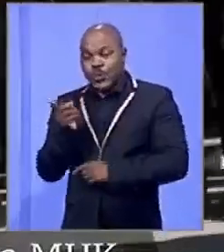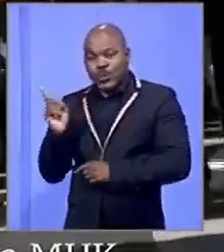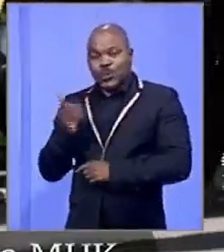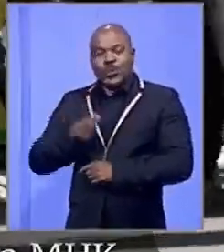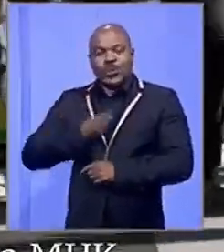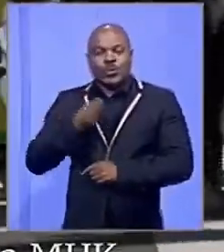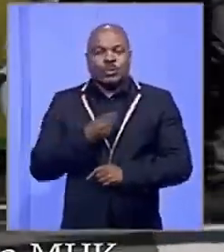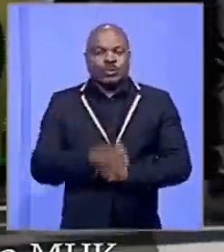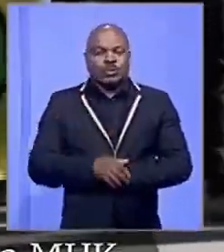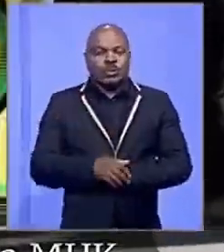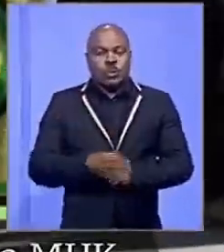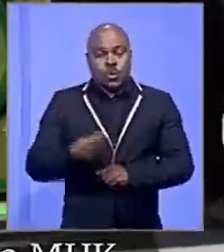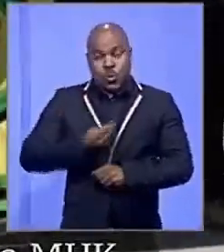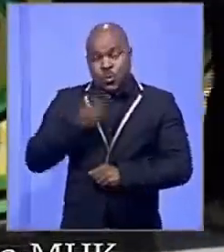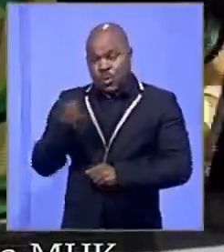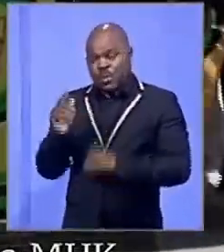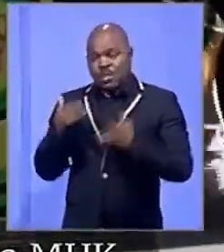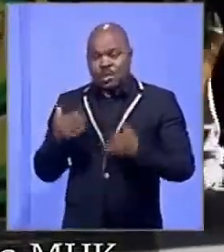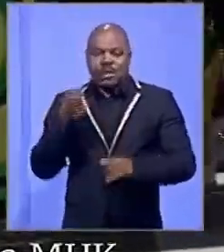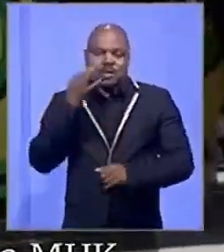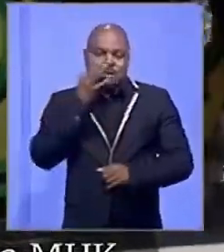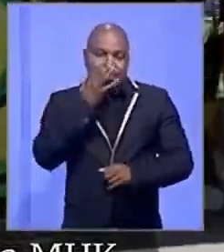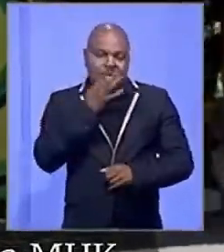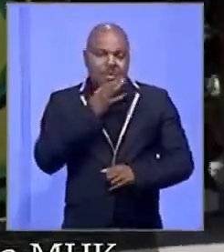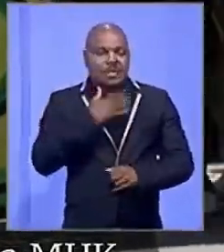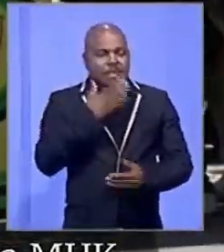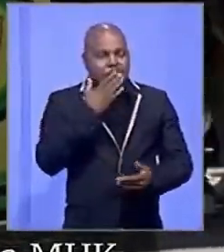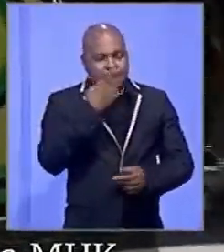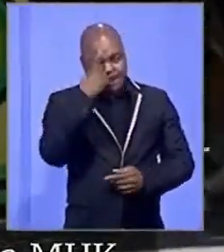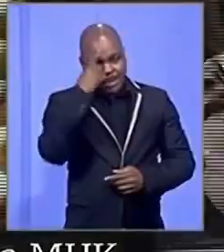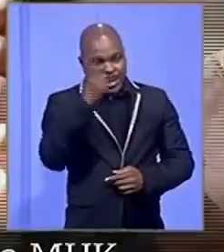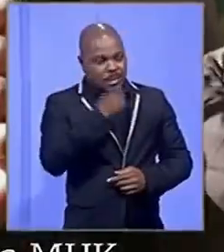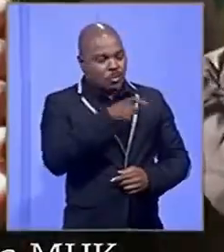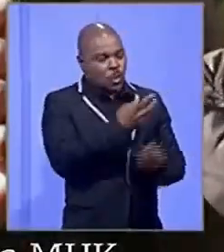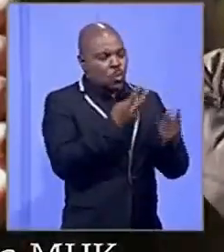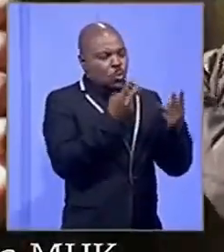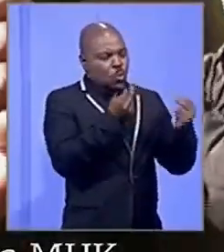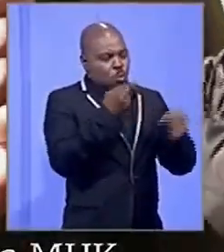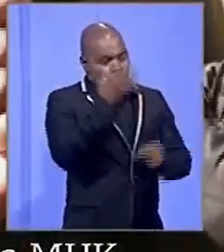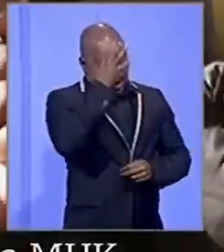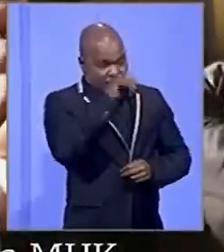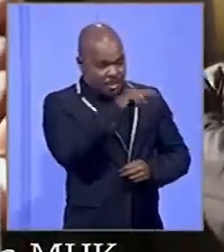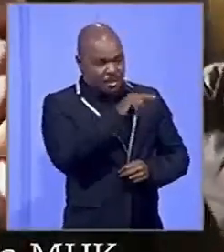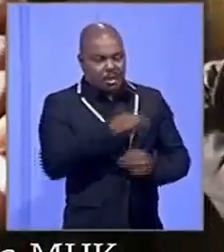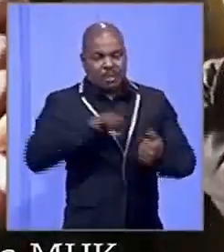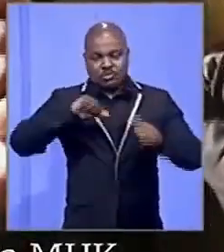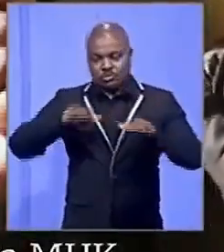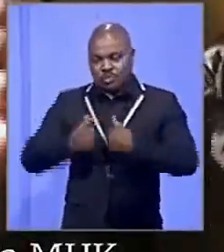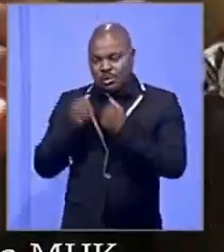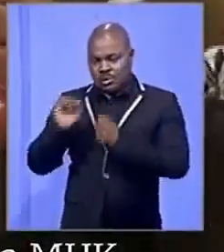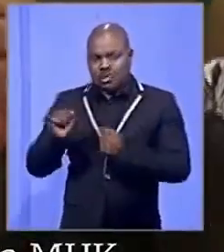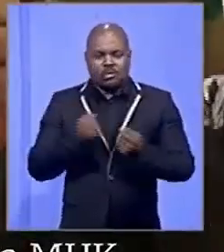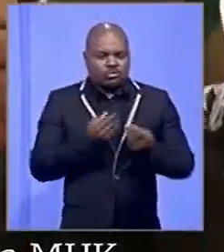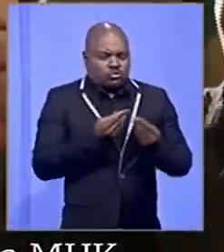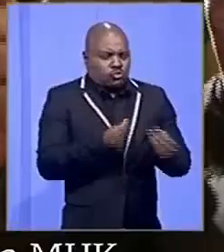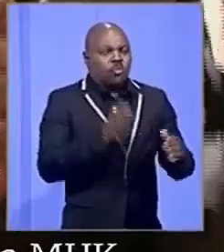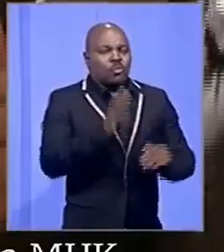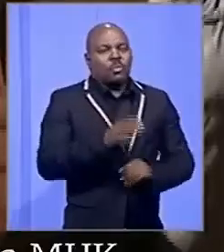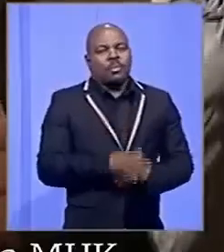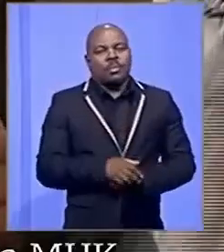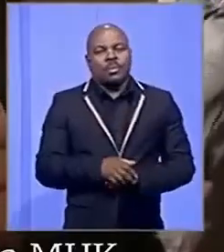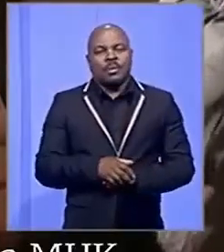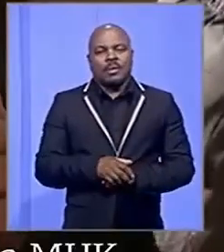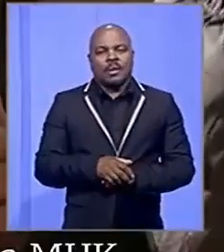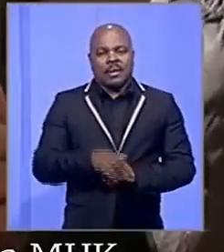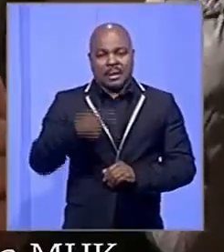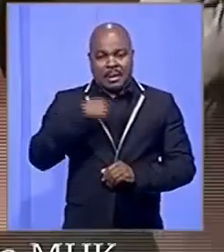fo basha bano ba re ba tshepa gore puso e ntšha ya province e tla rarabolla dikgwetlho tsa bone. Kgangkgolo ya ka ke gore